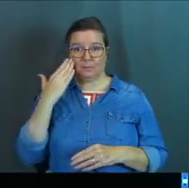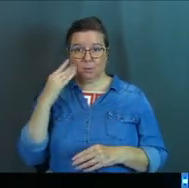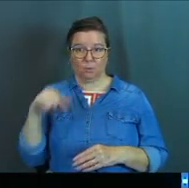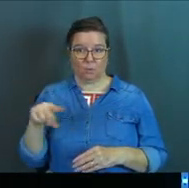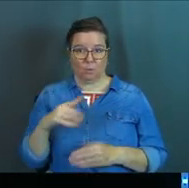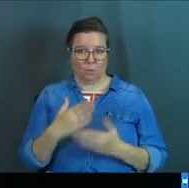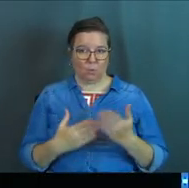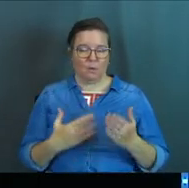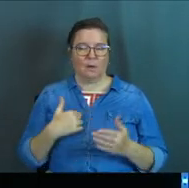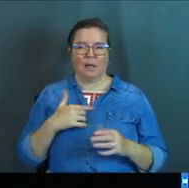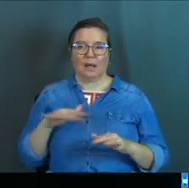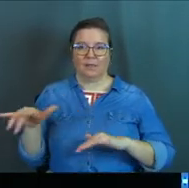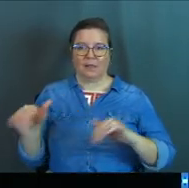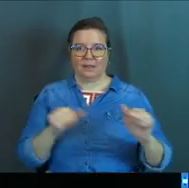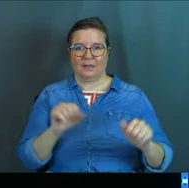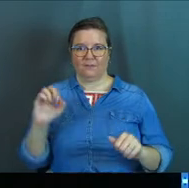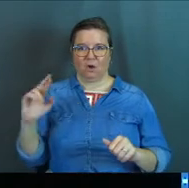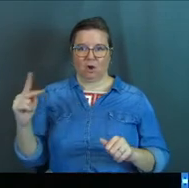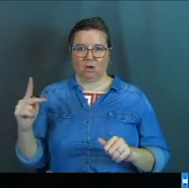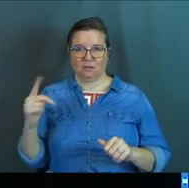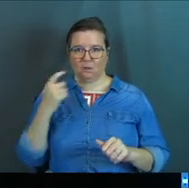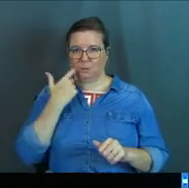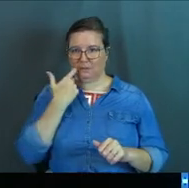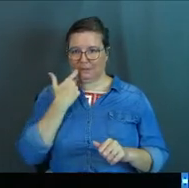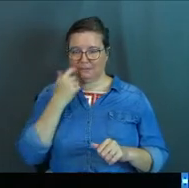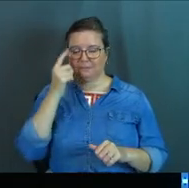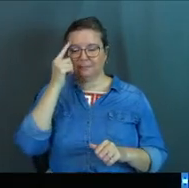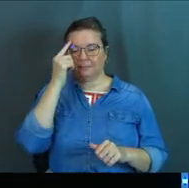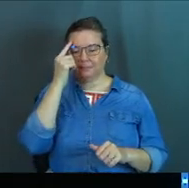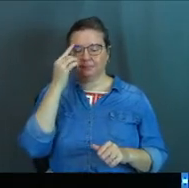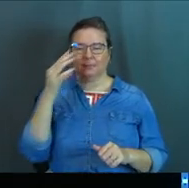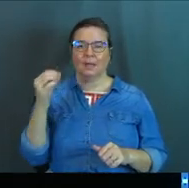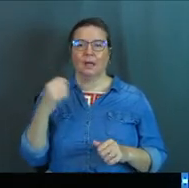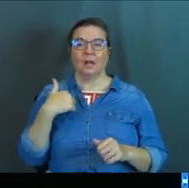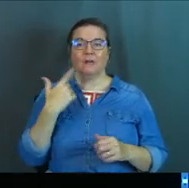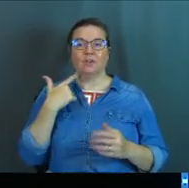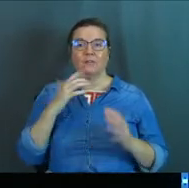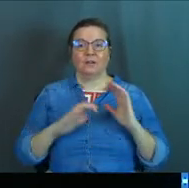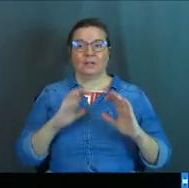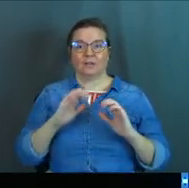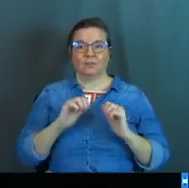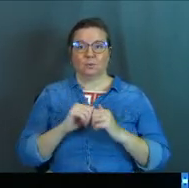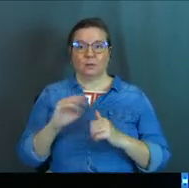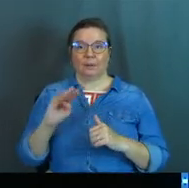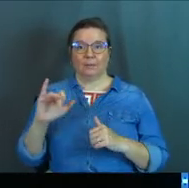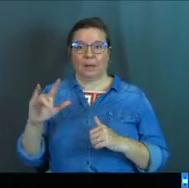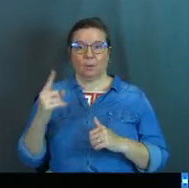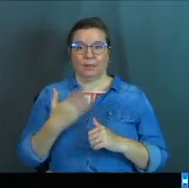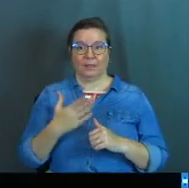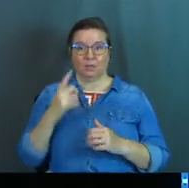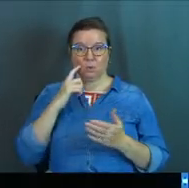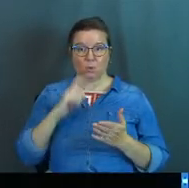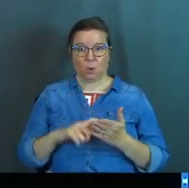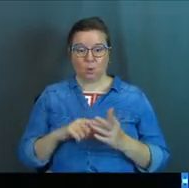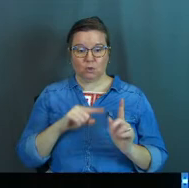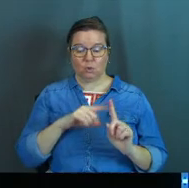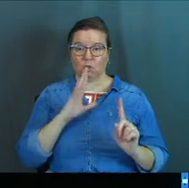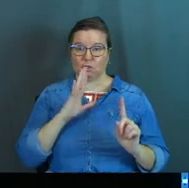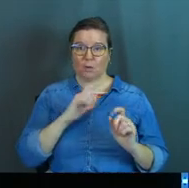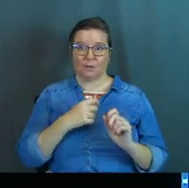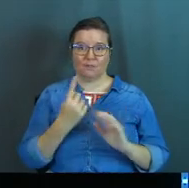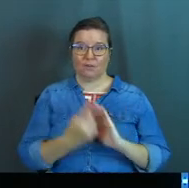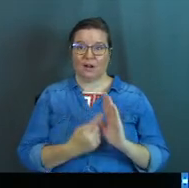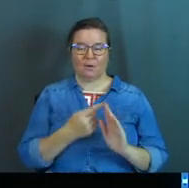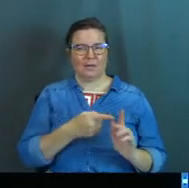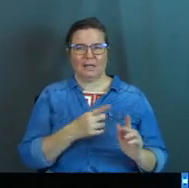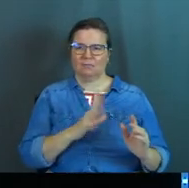Michael, and they left to Arkansas not too long ago, And if you're ever in a conversation with Michael, one of the things that you notice is you could talk to him for an